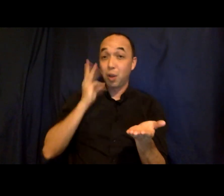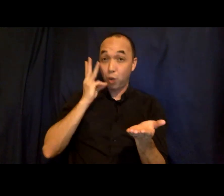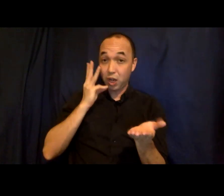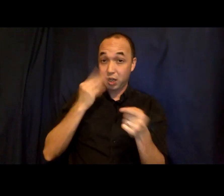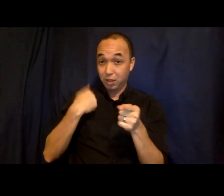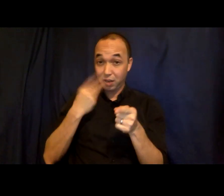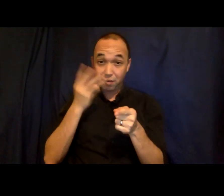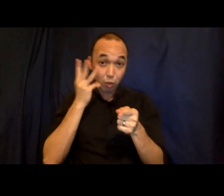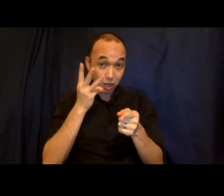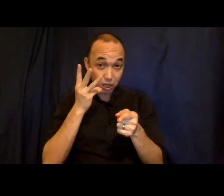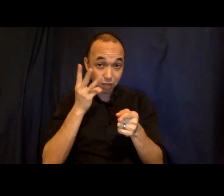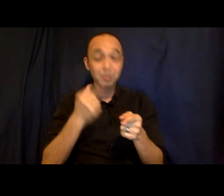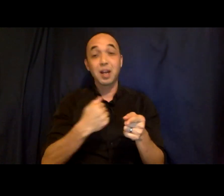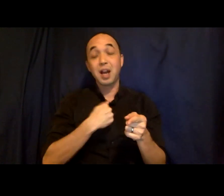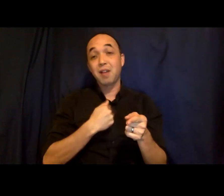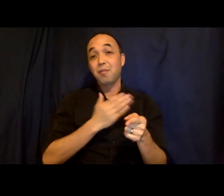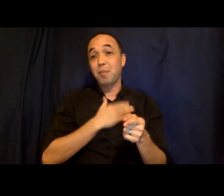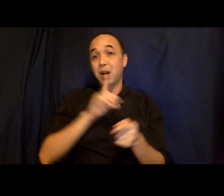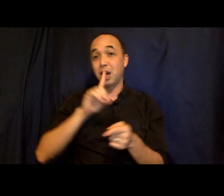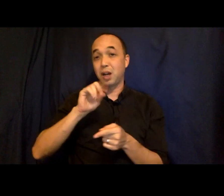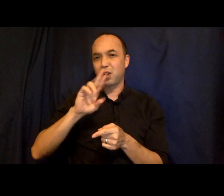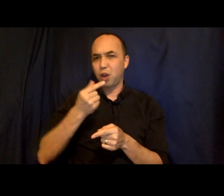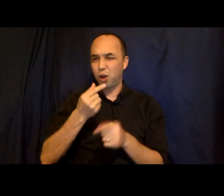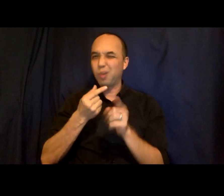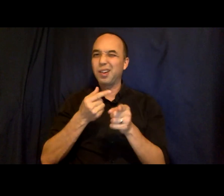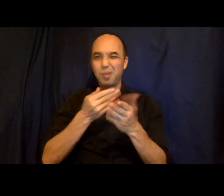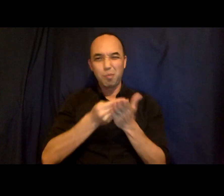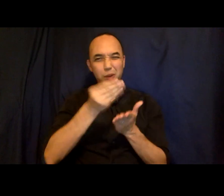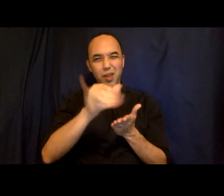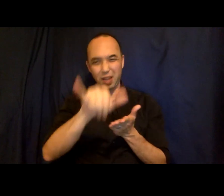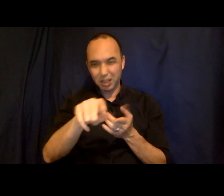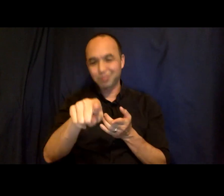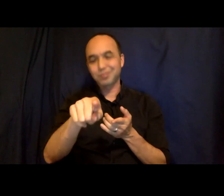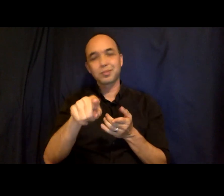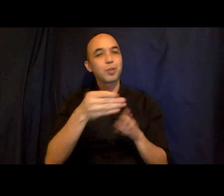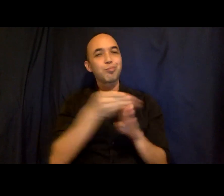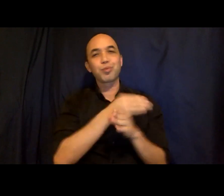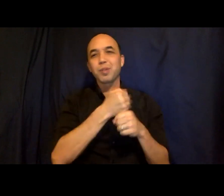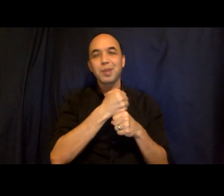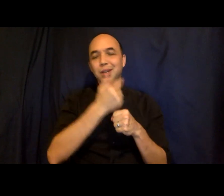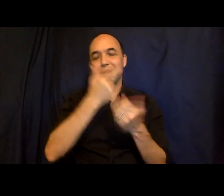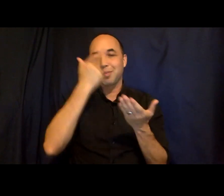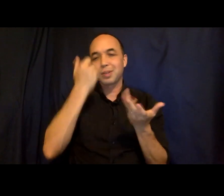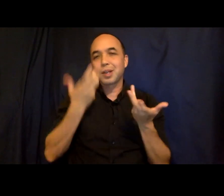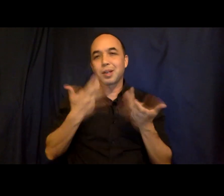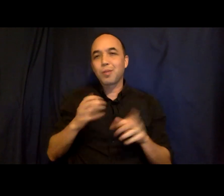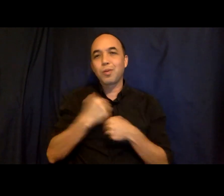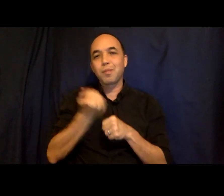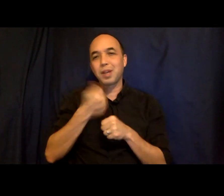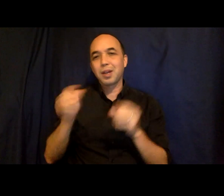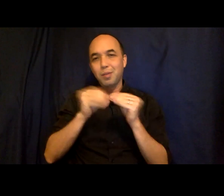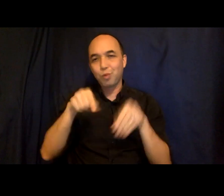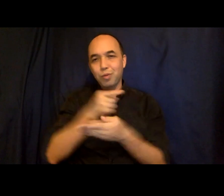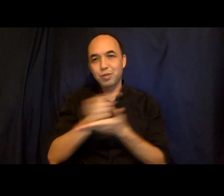got my dough. I hope you got your dough. This is store-bought pre-made dough because I couldn't be bothered to make any more dough this week. This